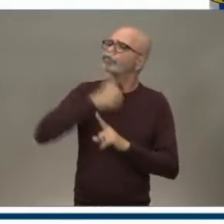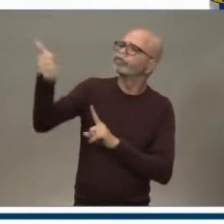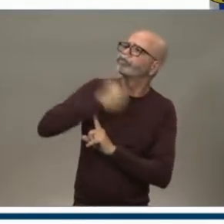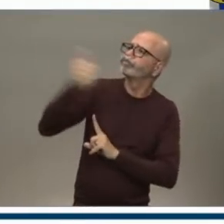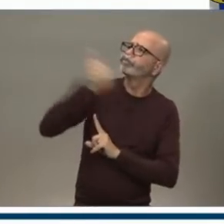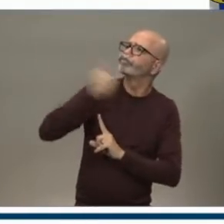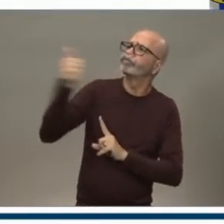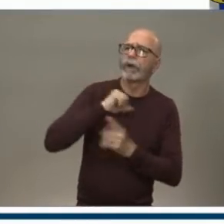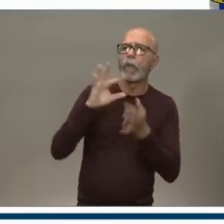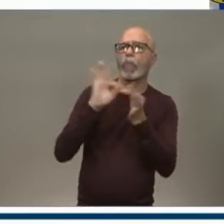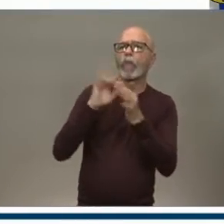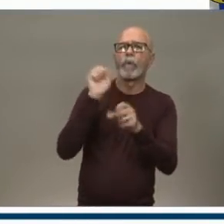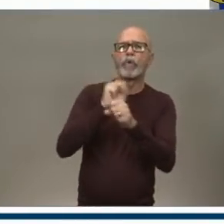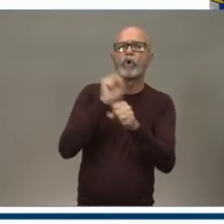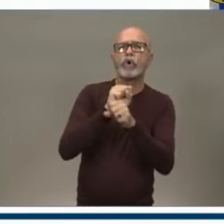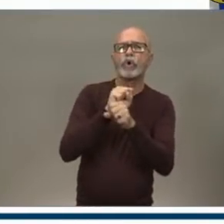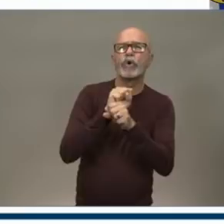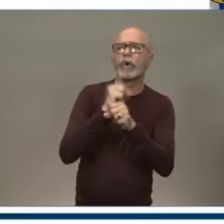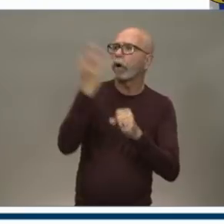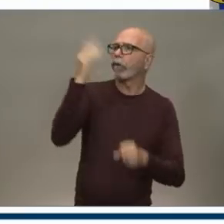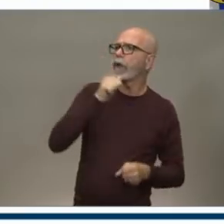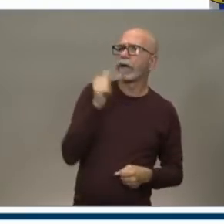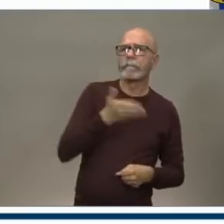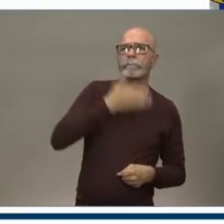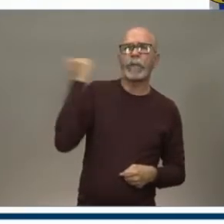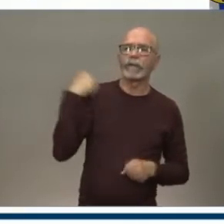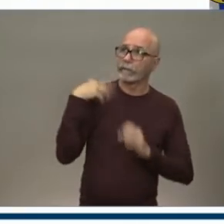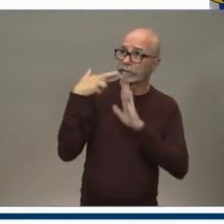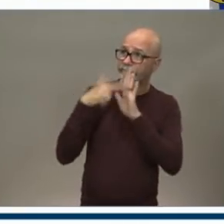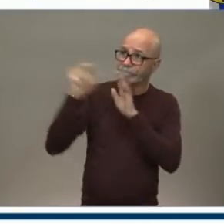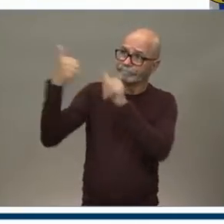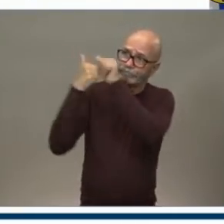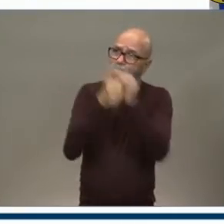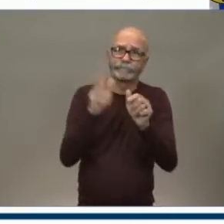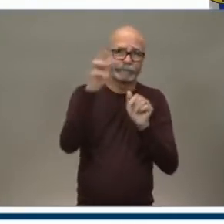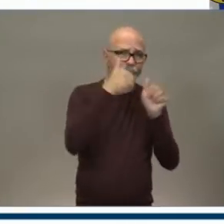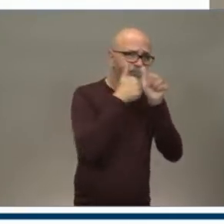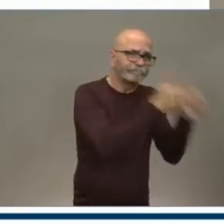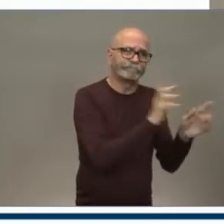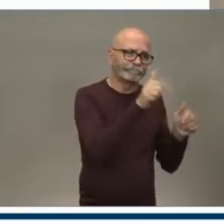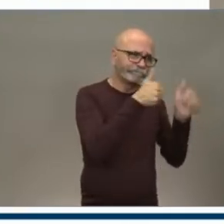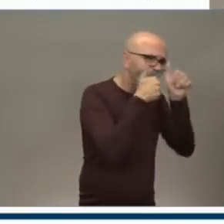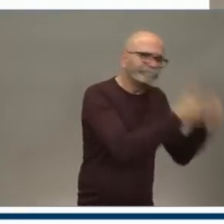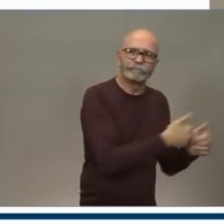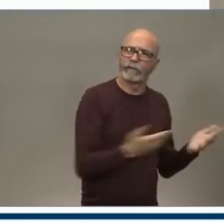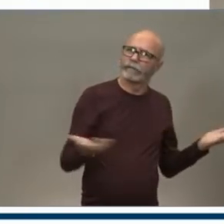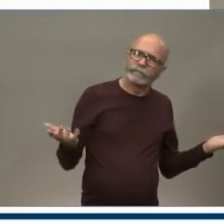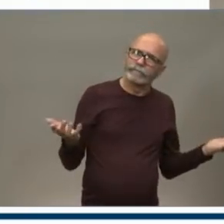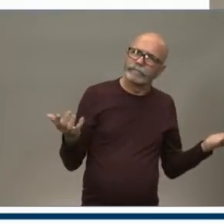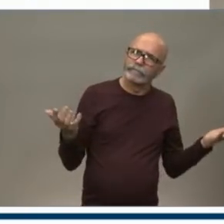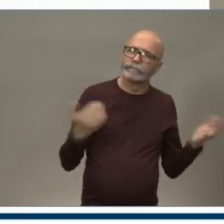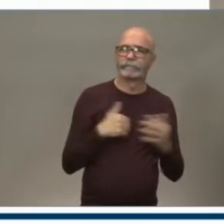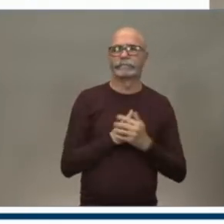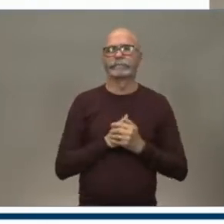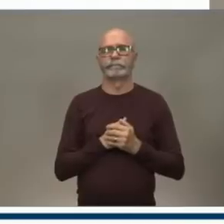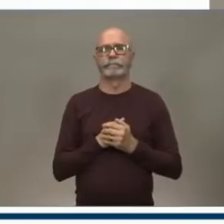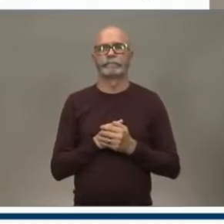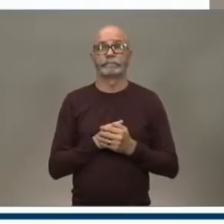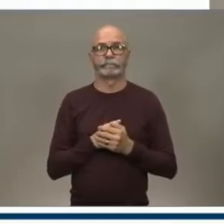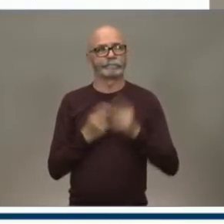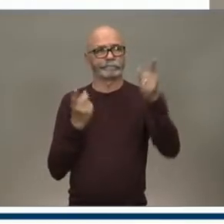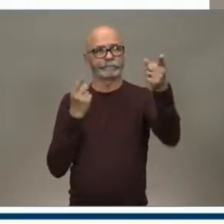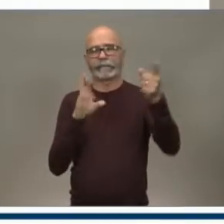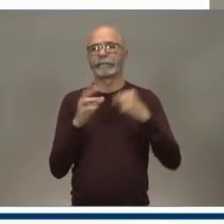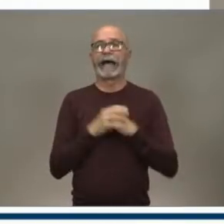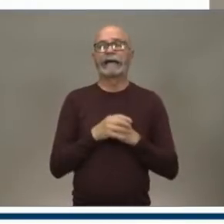strengthen protocols around that. What's going on with that? So we're looking at how we actually, the logistics around how we get them in and